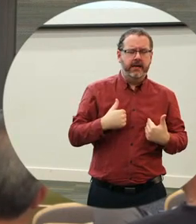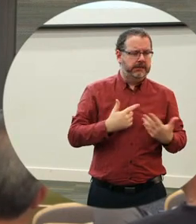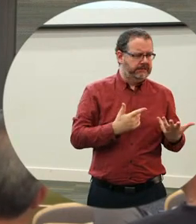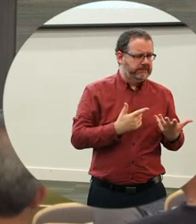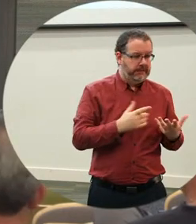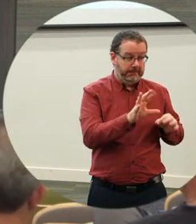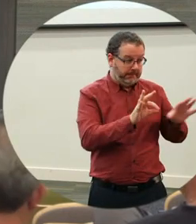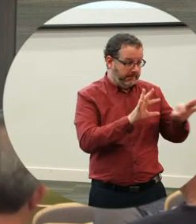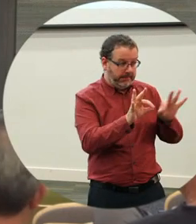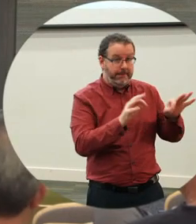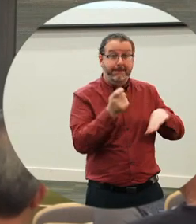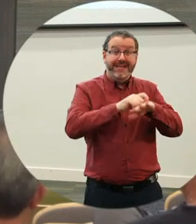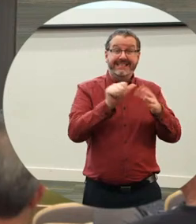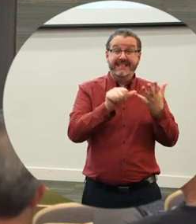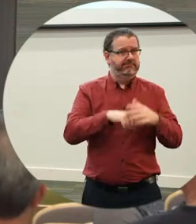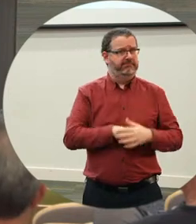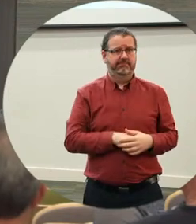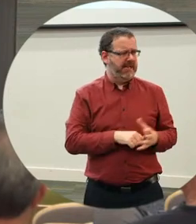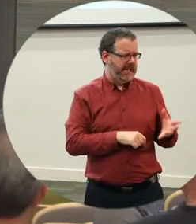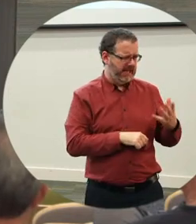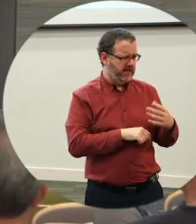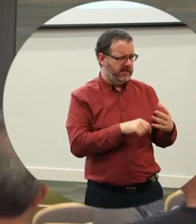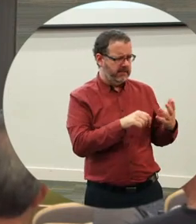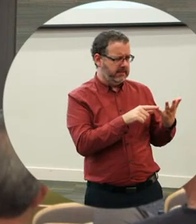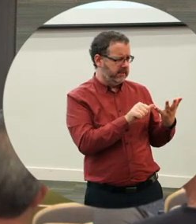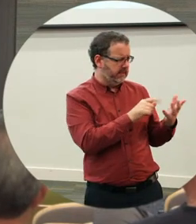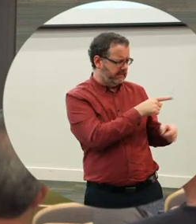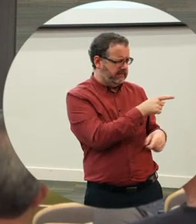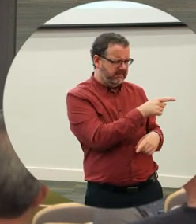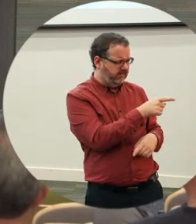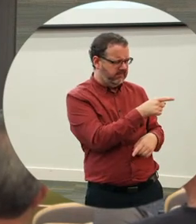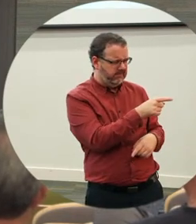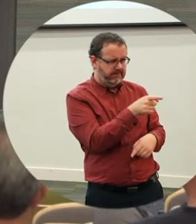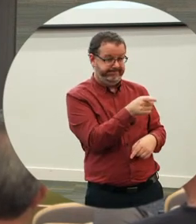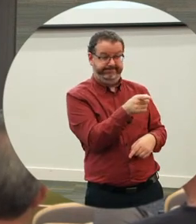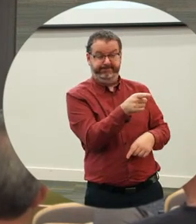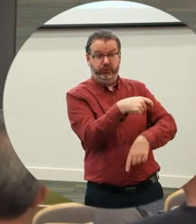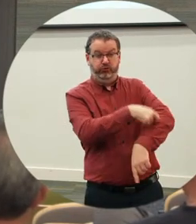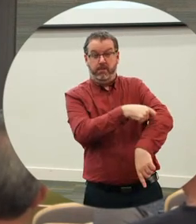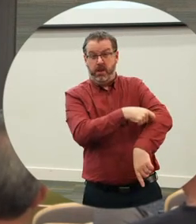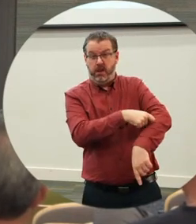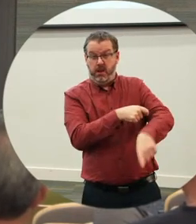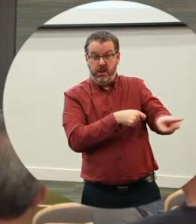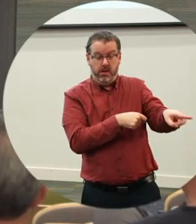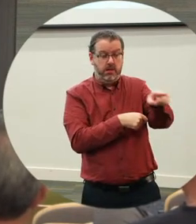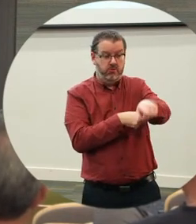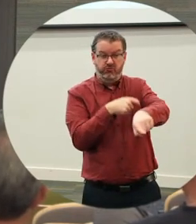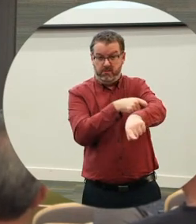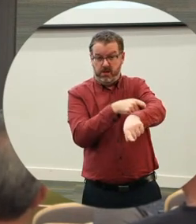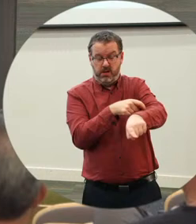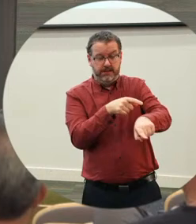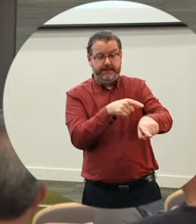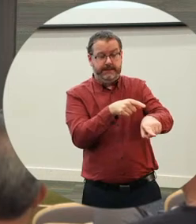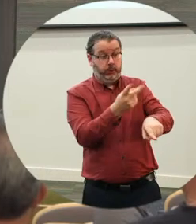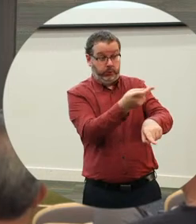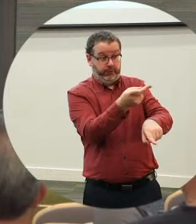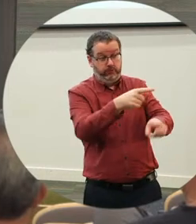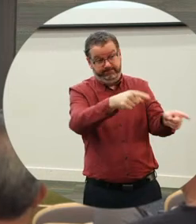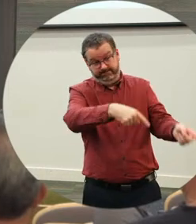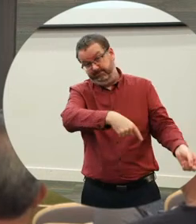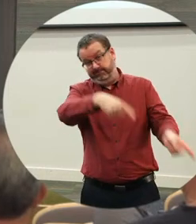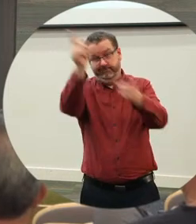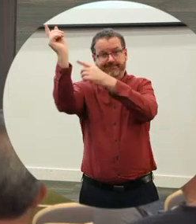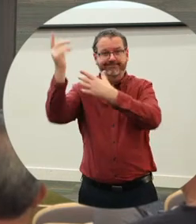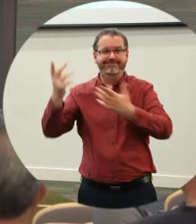men. You looked around and you said, right, there's Murphy the troublemaker and O'Driscoll another troublemaker. I'm sure they'd be